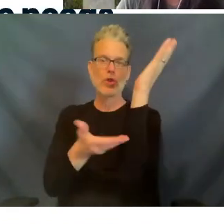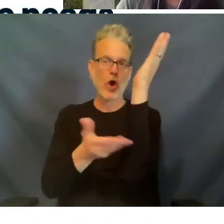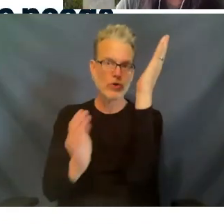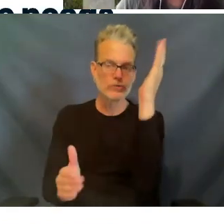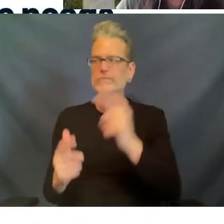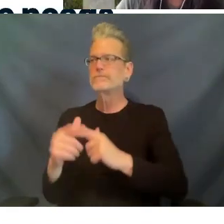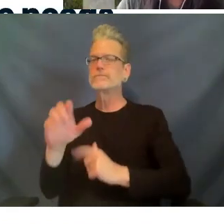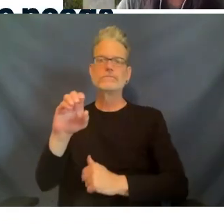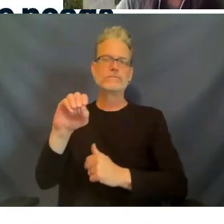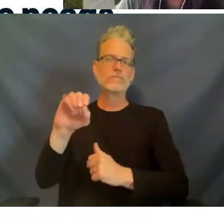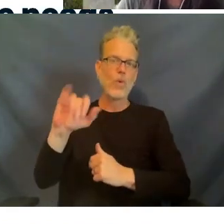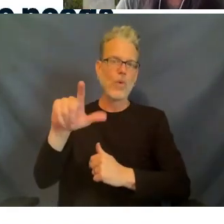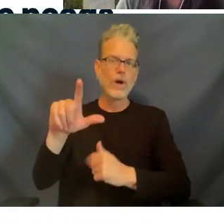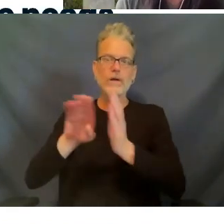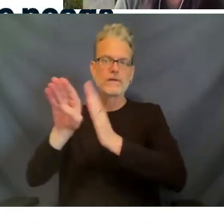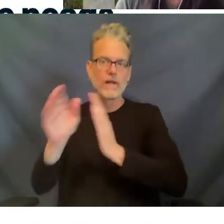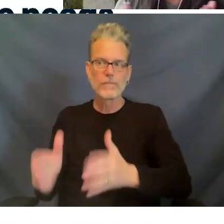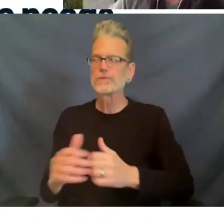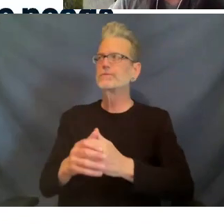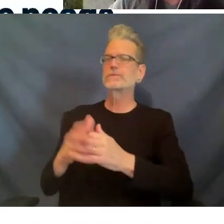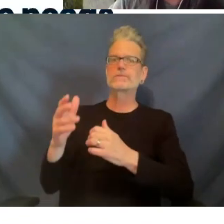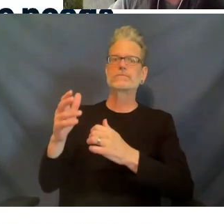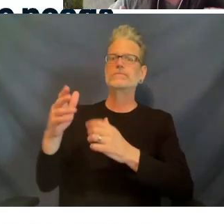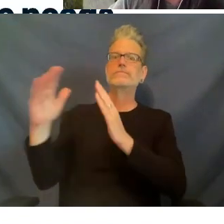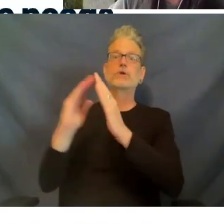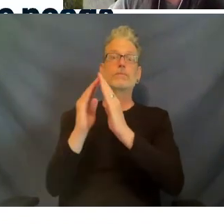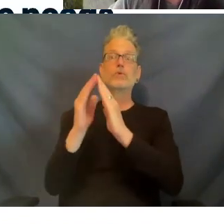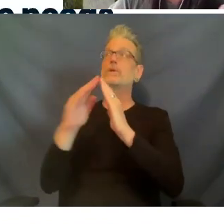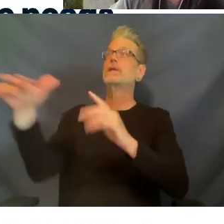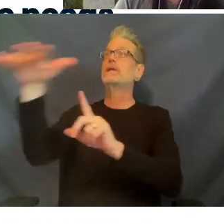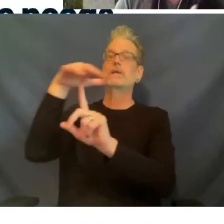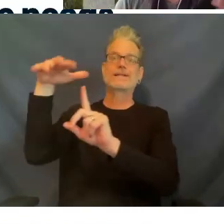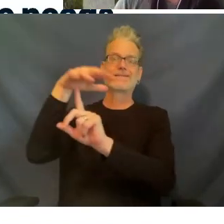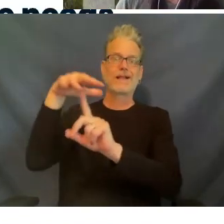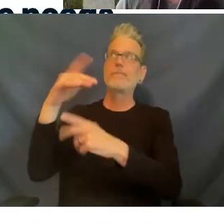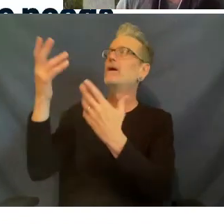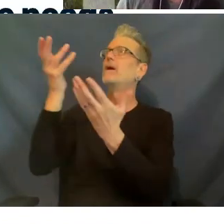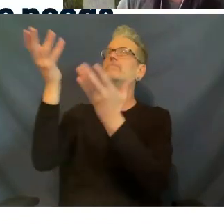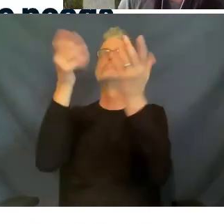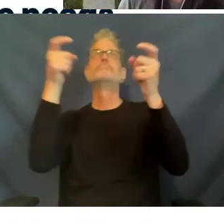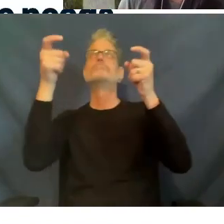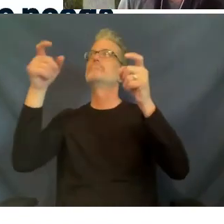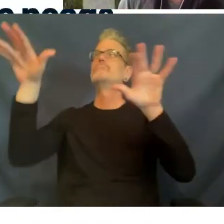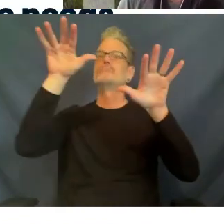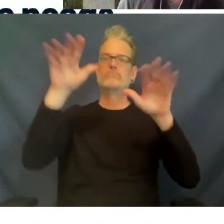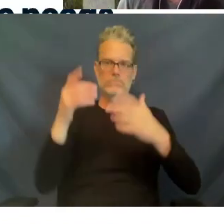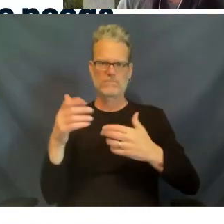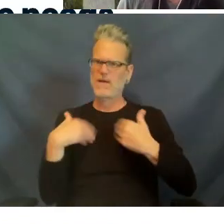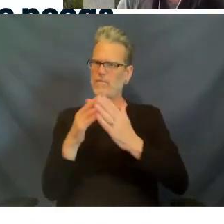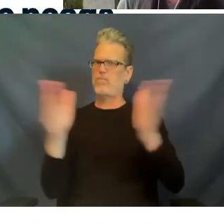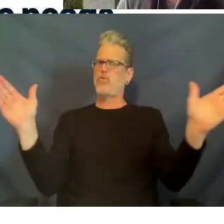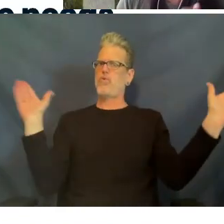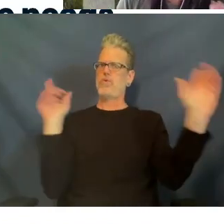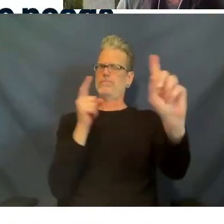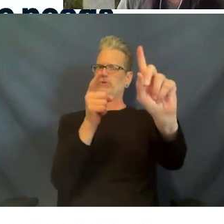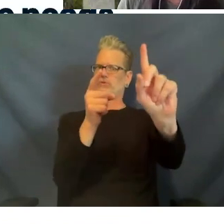developers to air quality regulators. And so, as I hope you're starting to see, we have a very broad mission, which enables us to collaborate